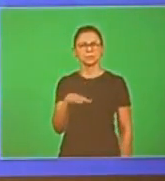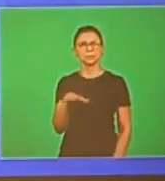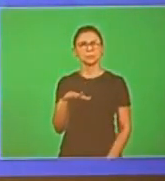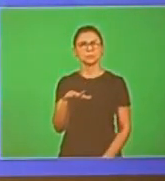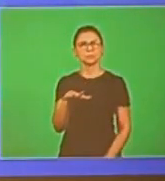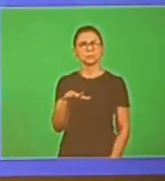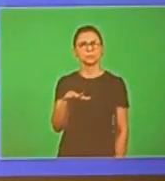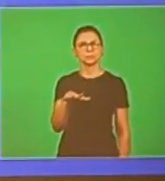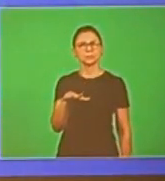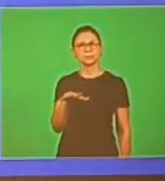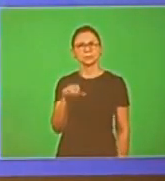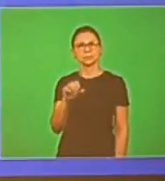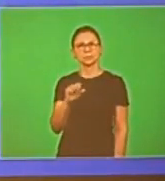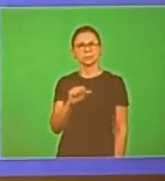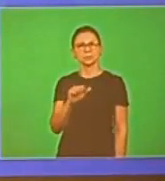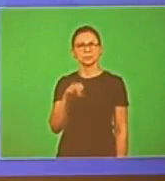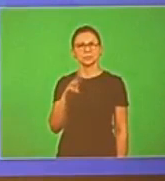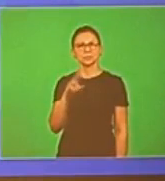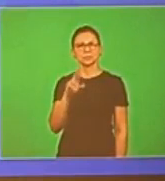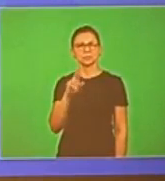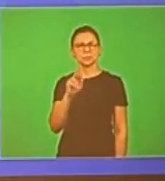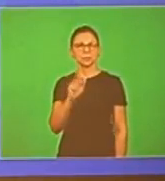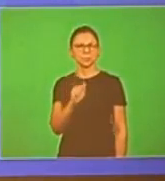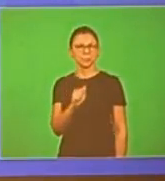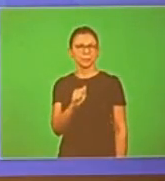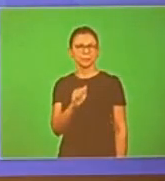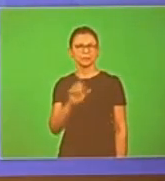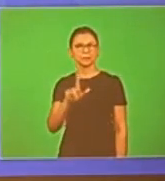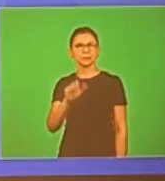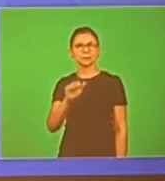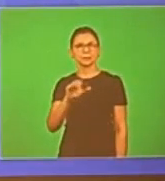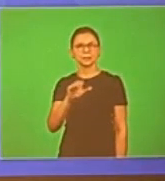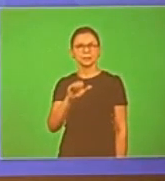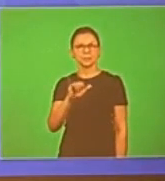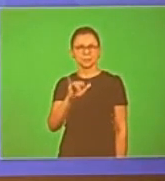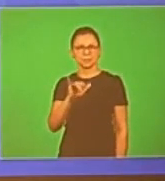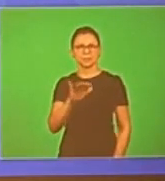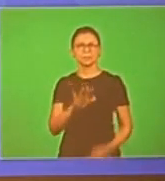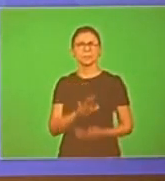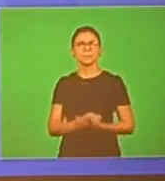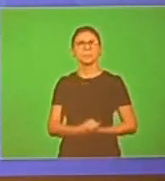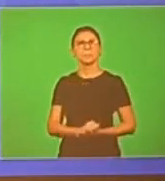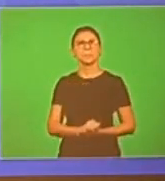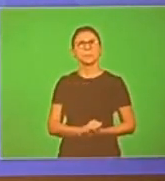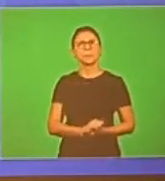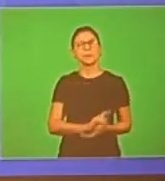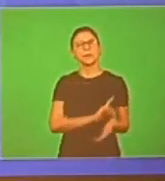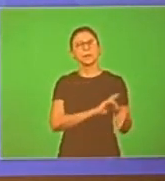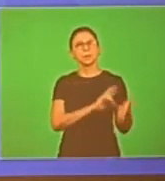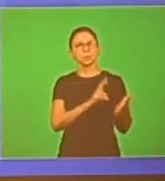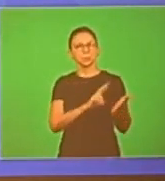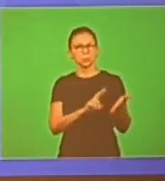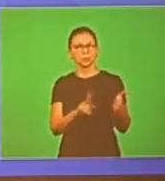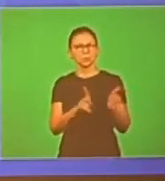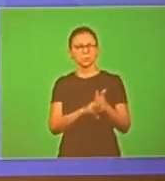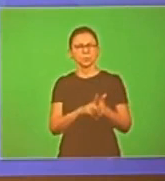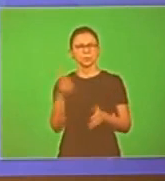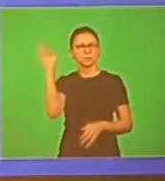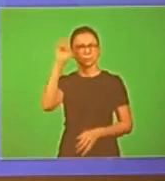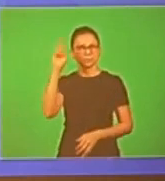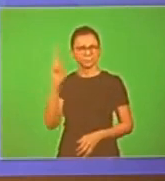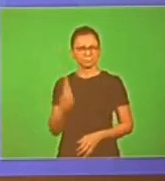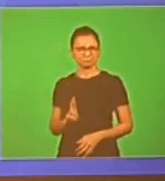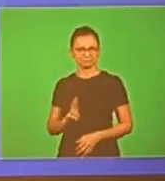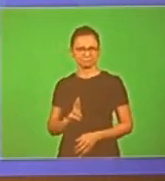and pastors of Samara, Vasily, Igor, and